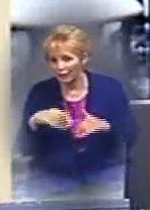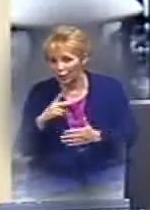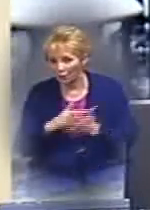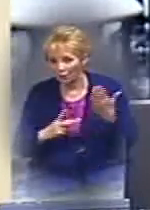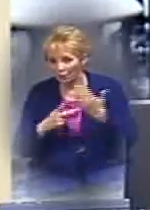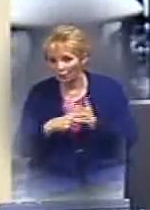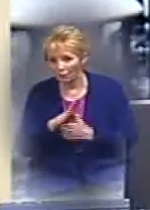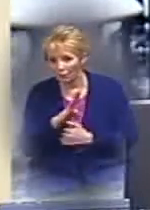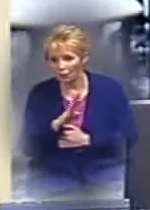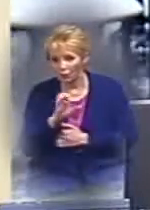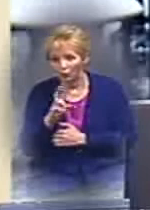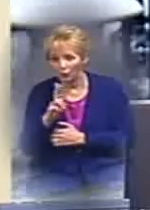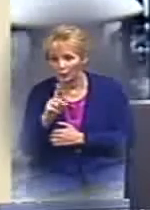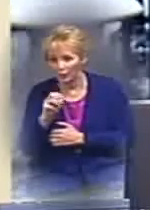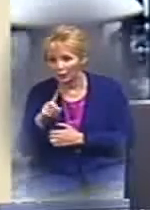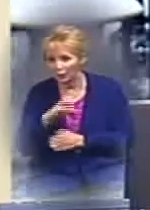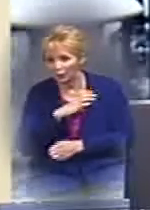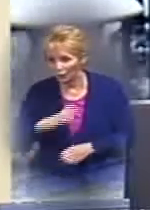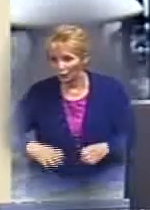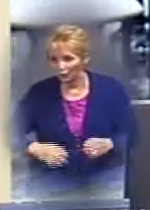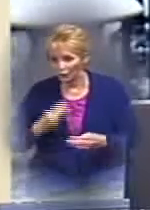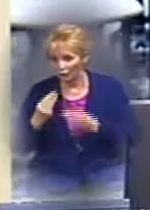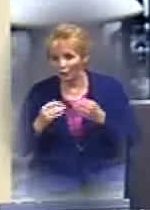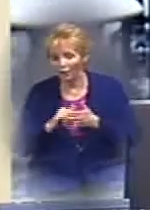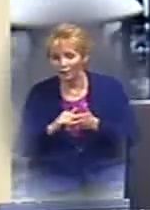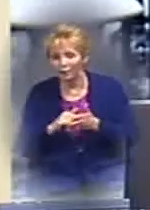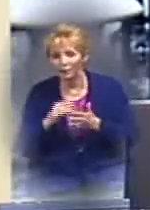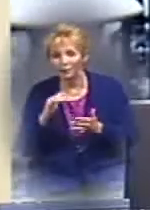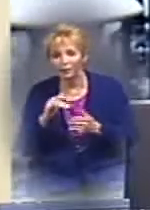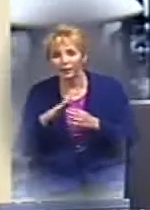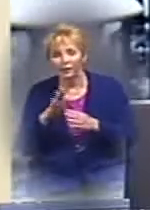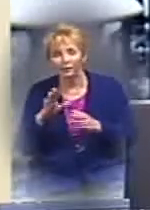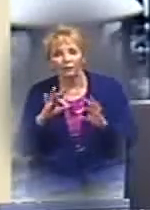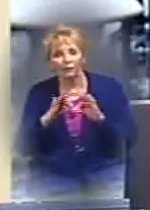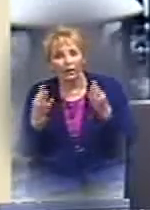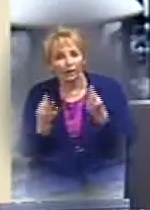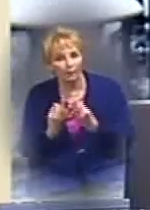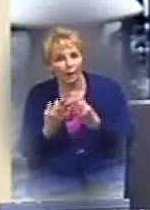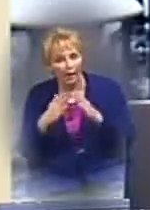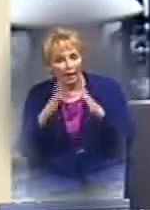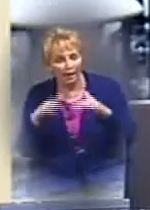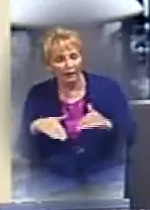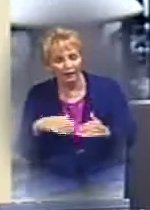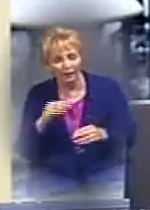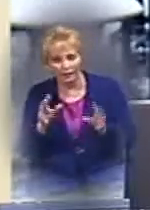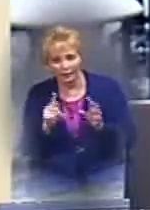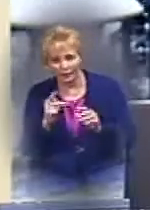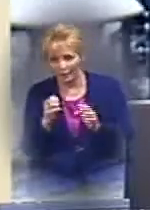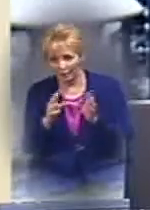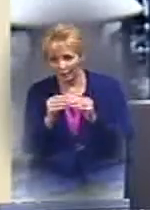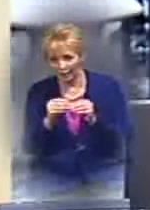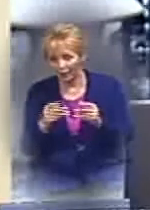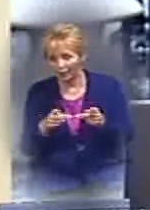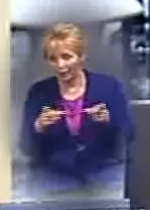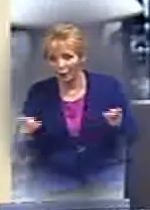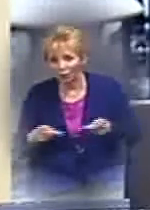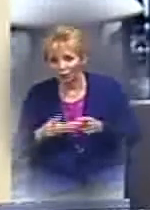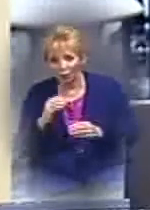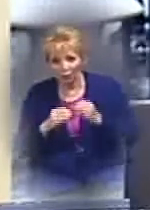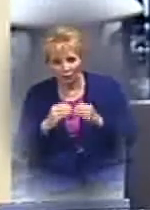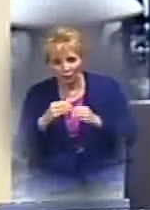Burke United Christian Ministry, we help with their family transitional housing program. The Meeting Place, we've done repairs to the